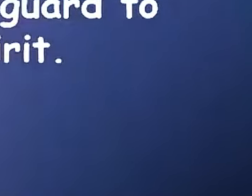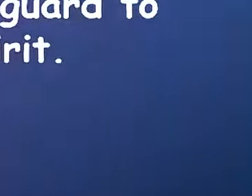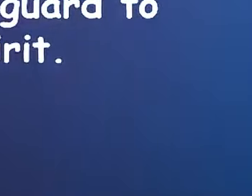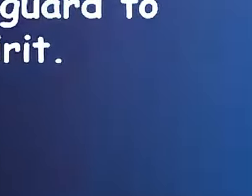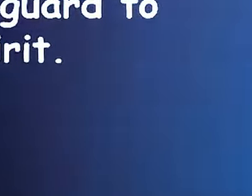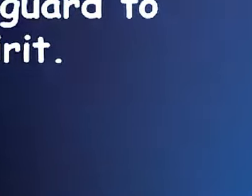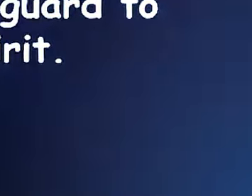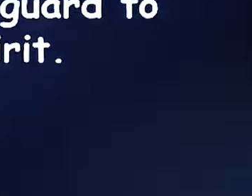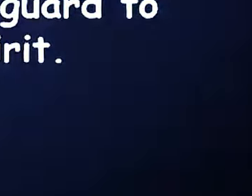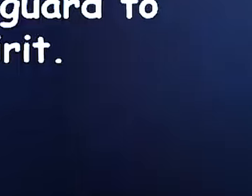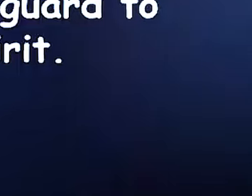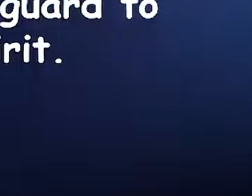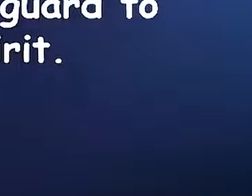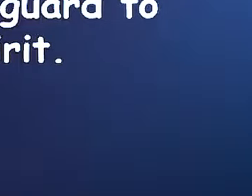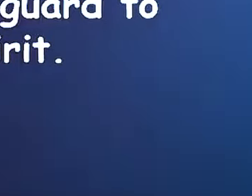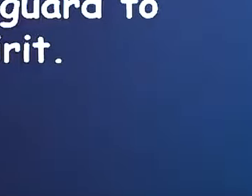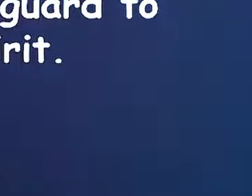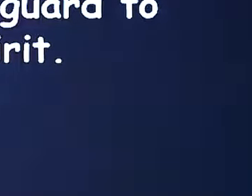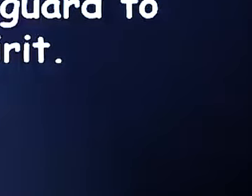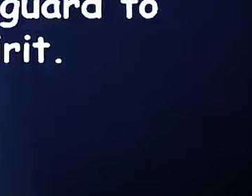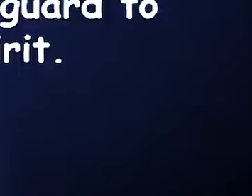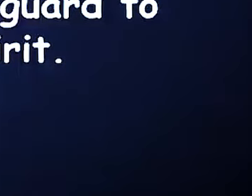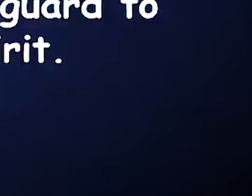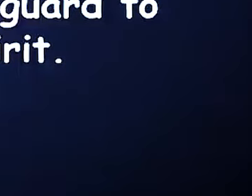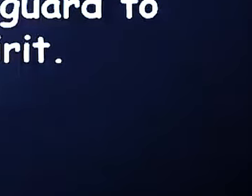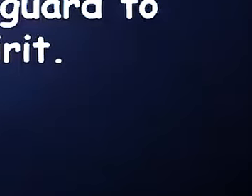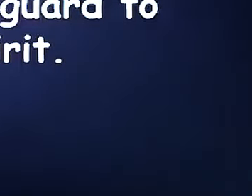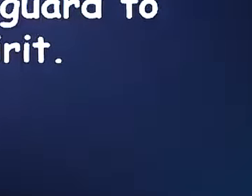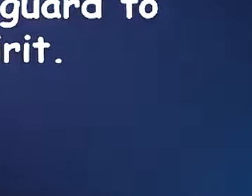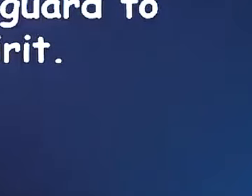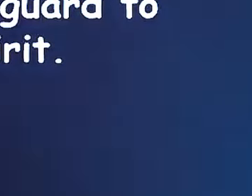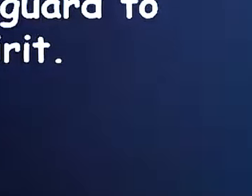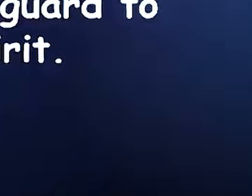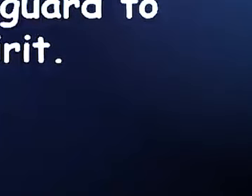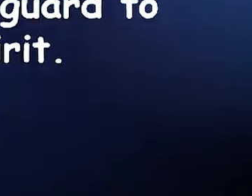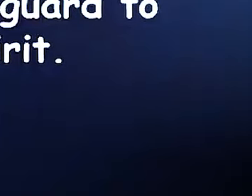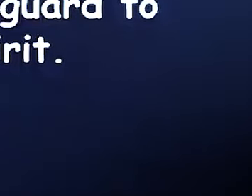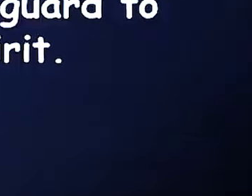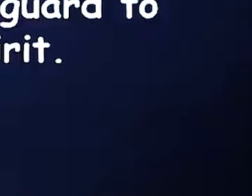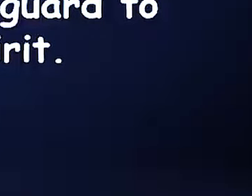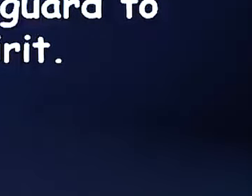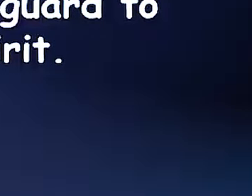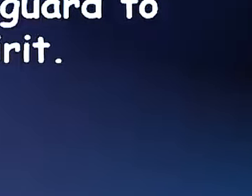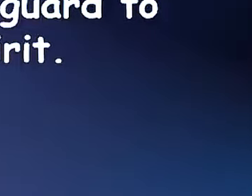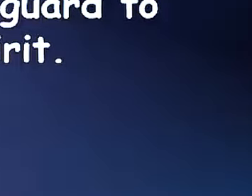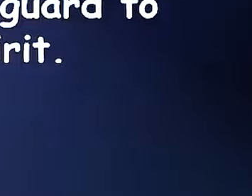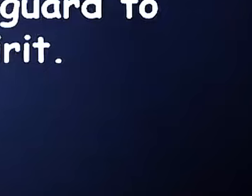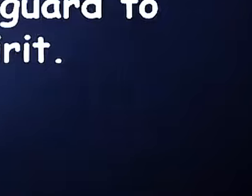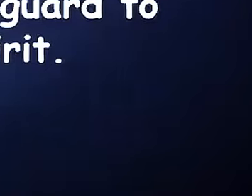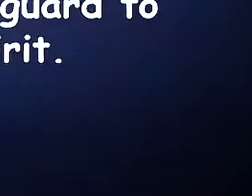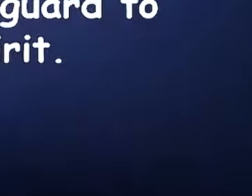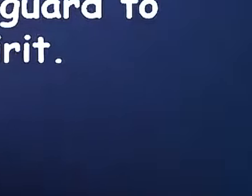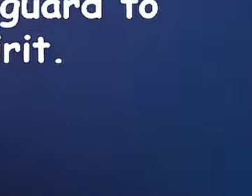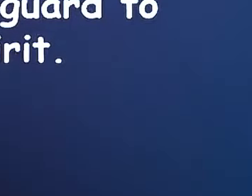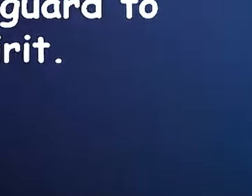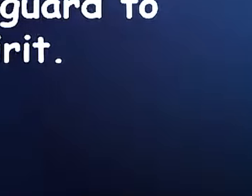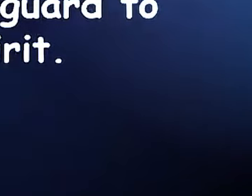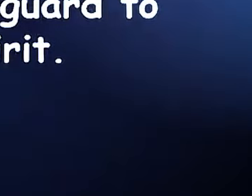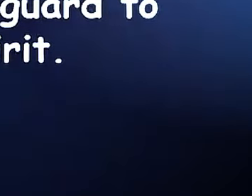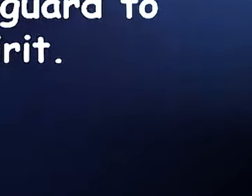the understanding that in life offenses are bound to happen in itself is a